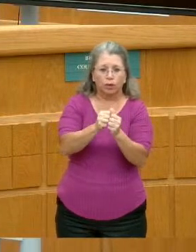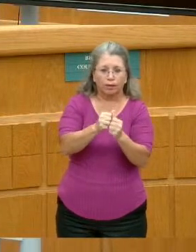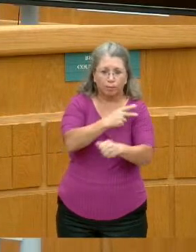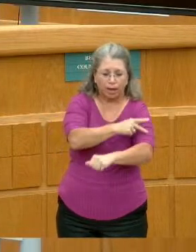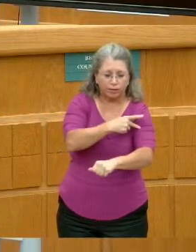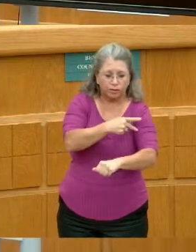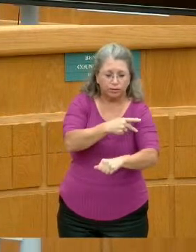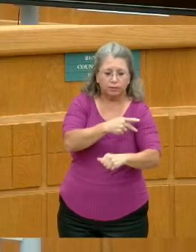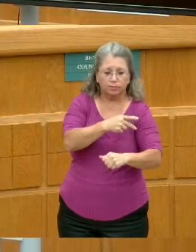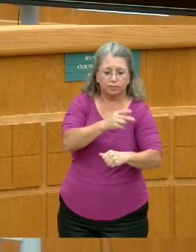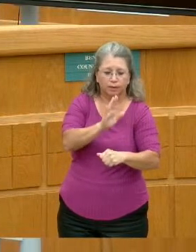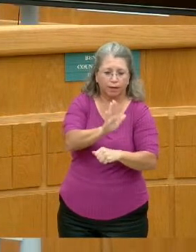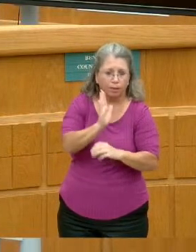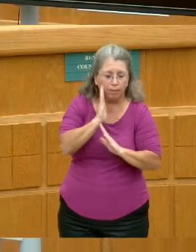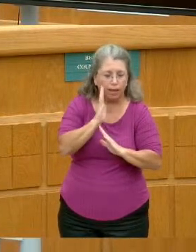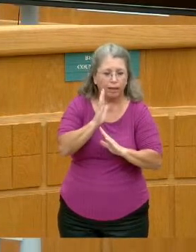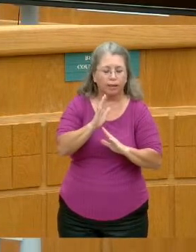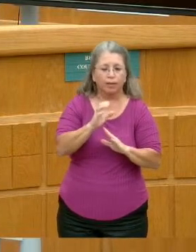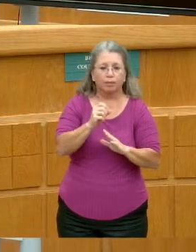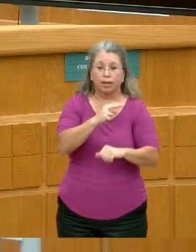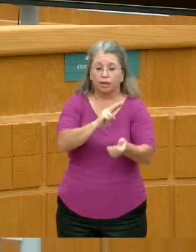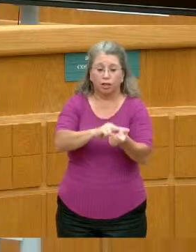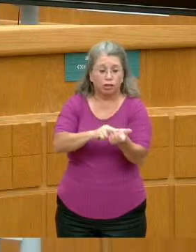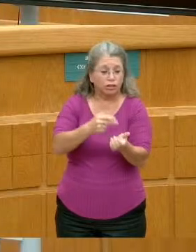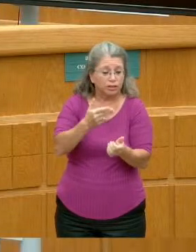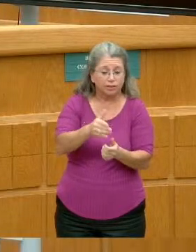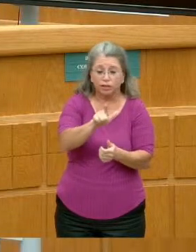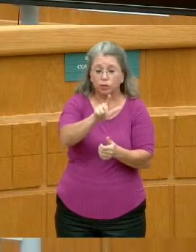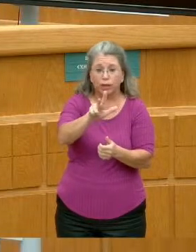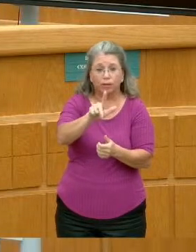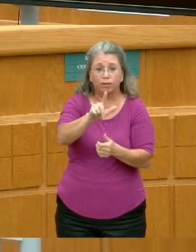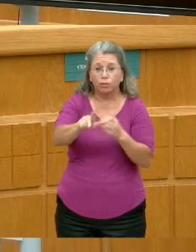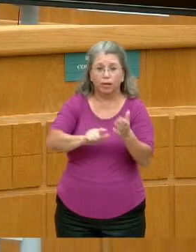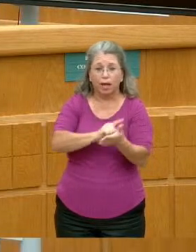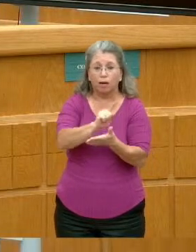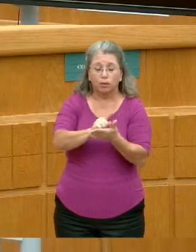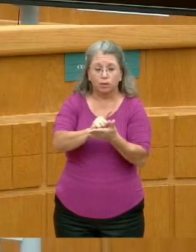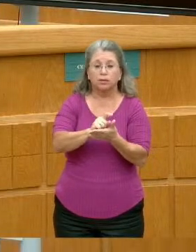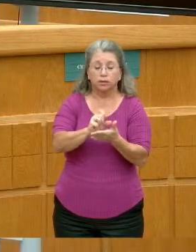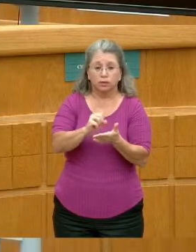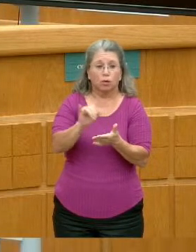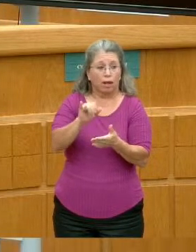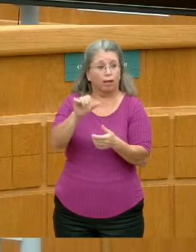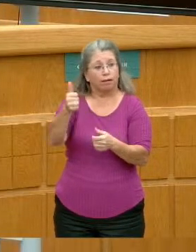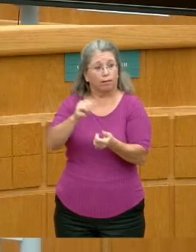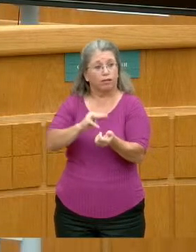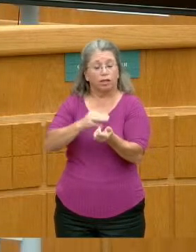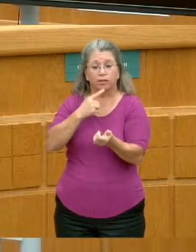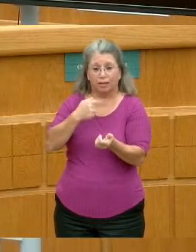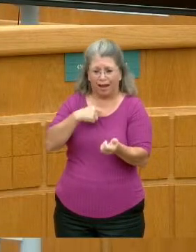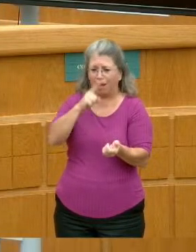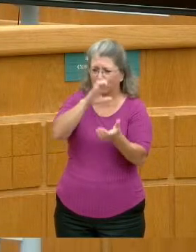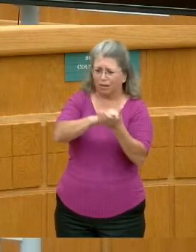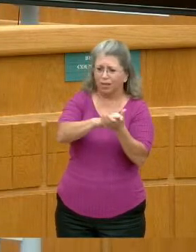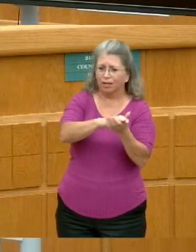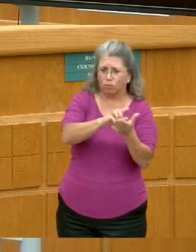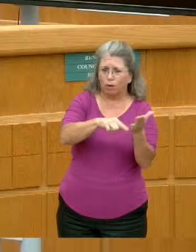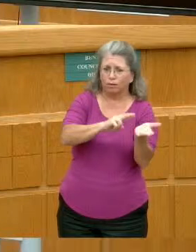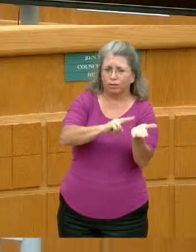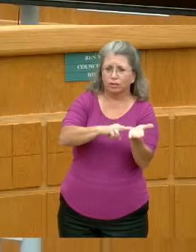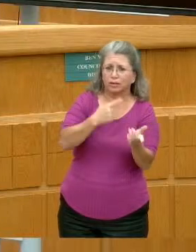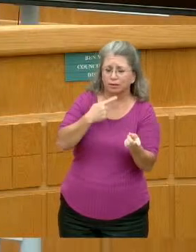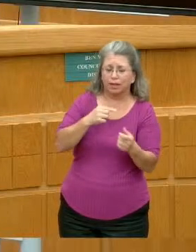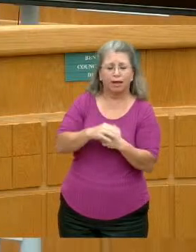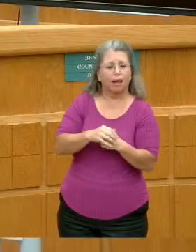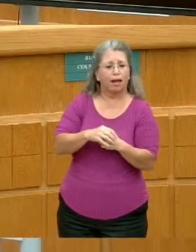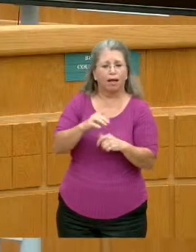said, I believe the nurses, Oz. You're absolutely right. I believe the nurses. I could not be more proud of our